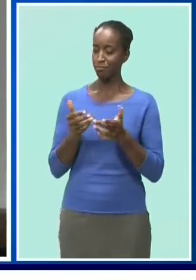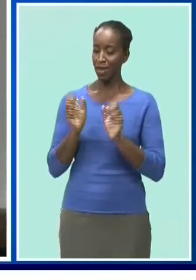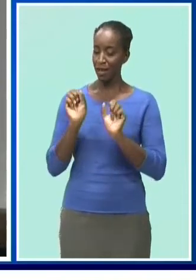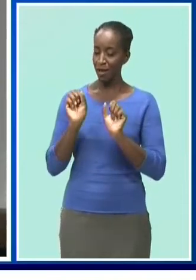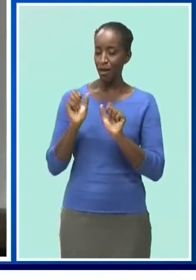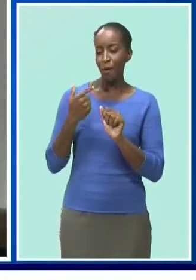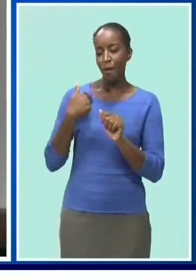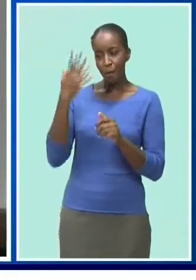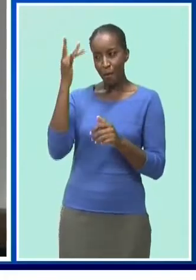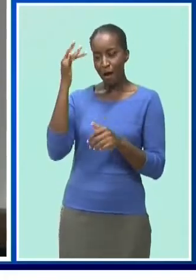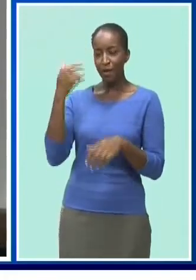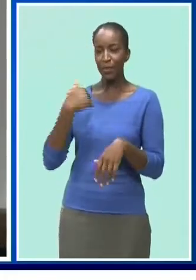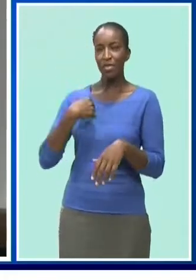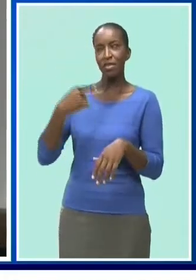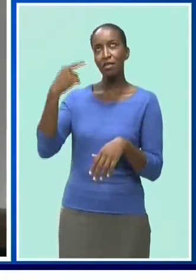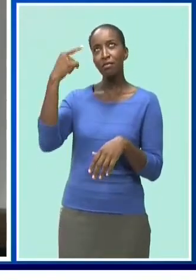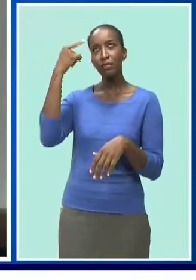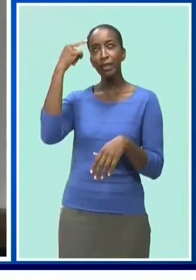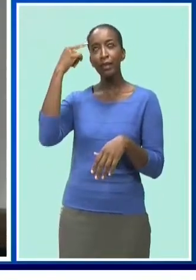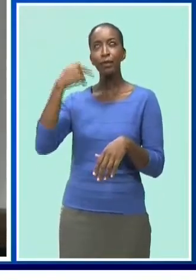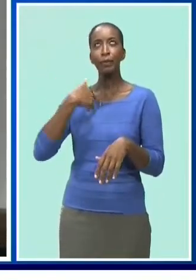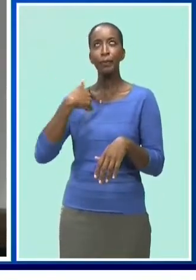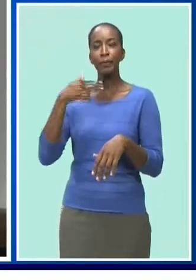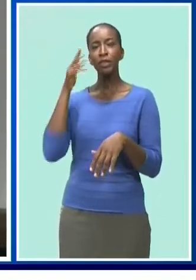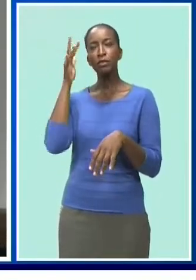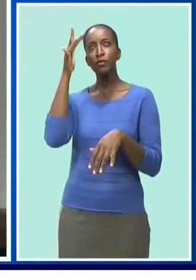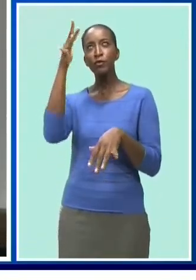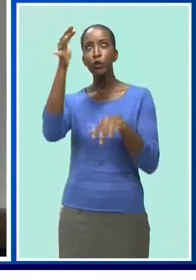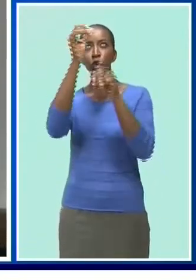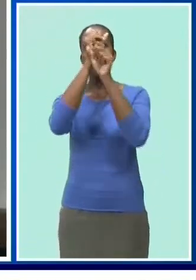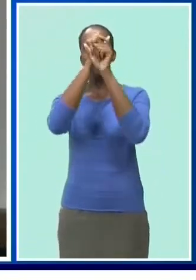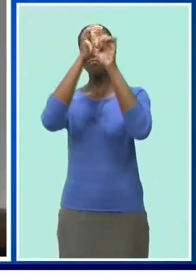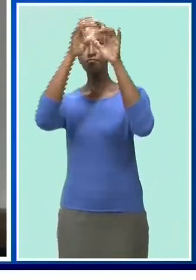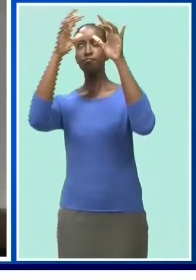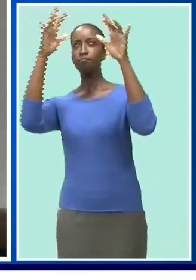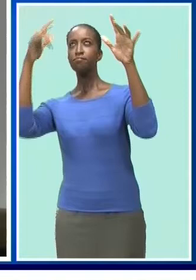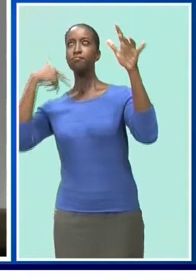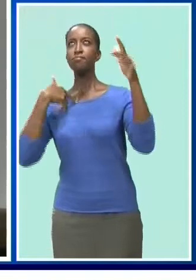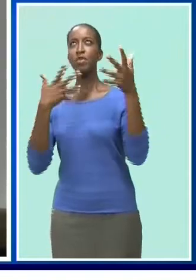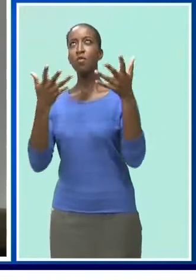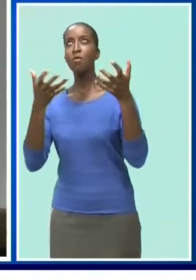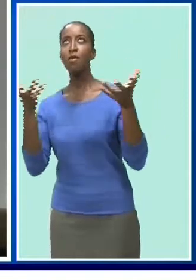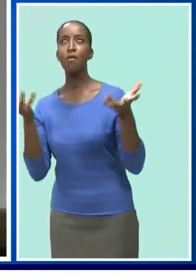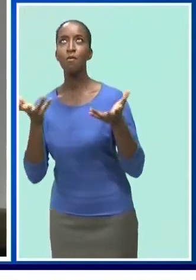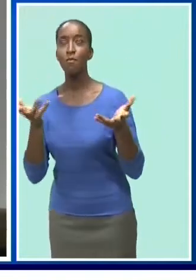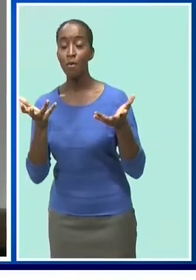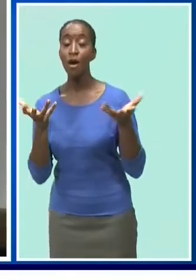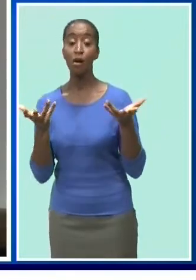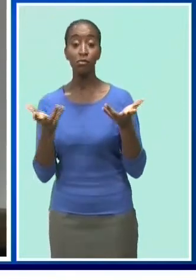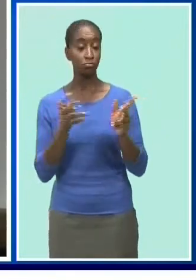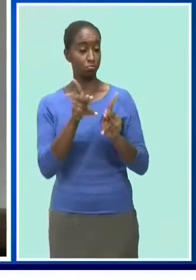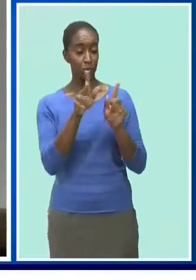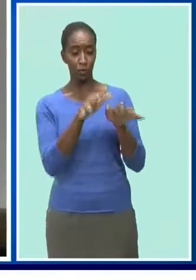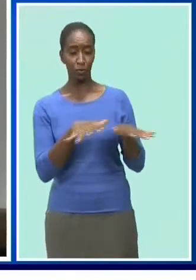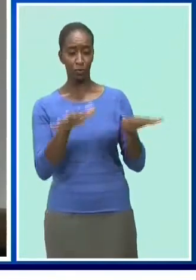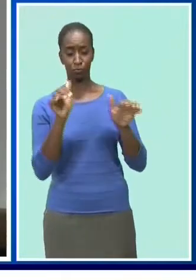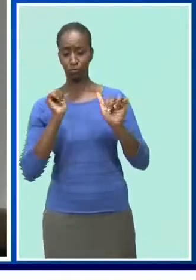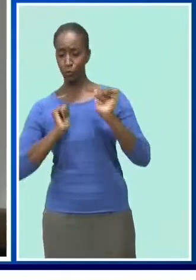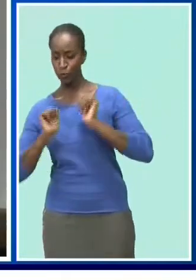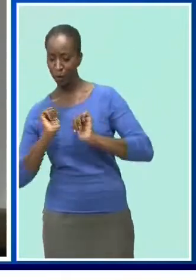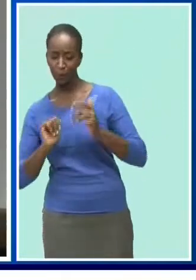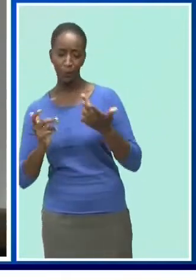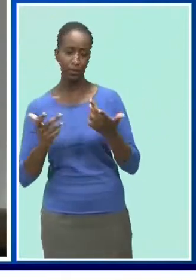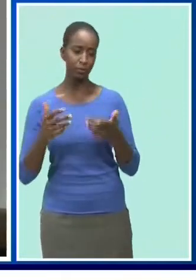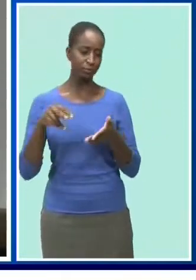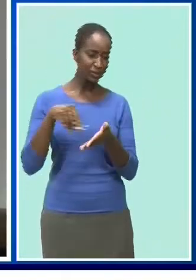individuals, but also a vision for where we would like the arts as a whole to be. And you have to make those types of investments